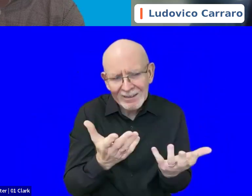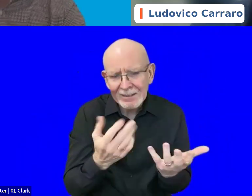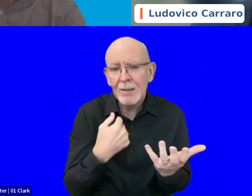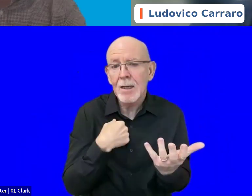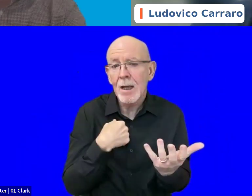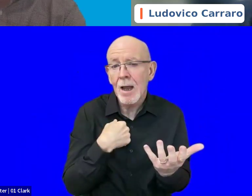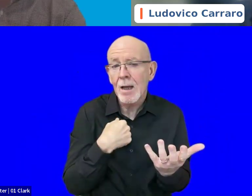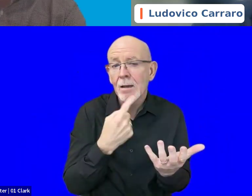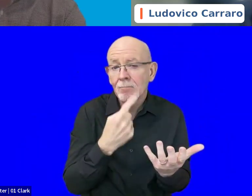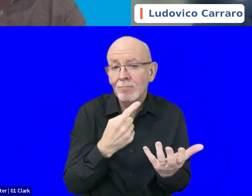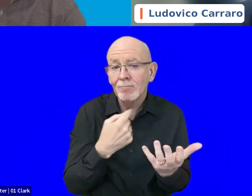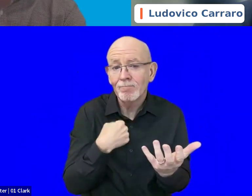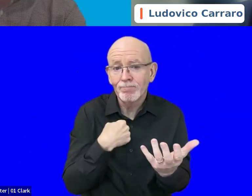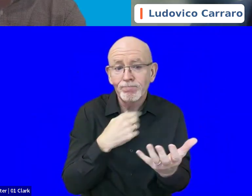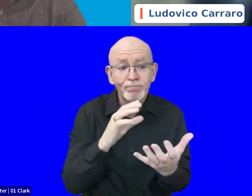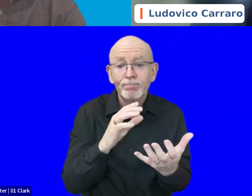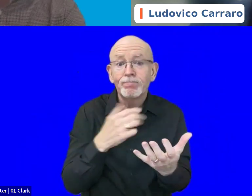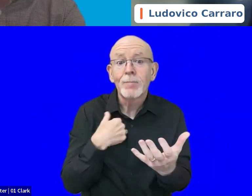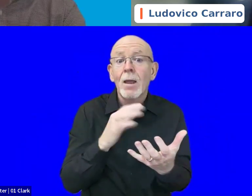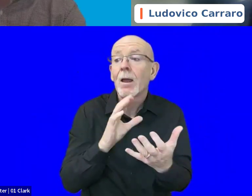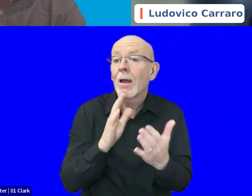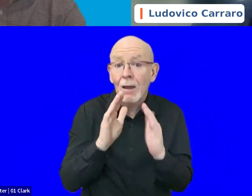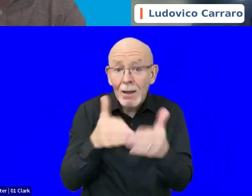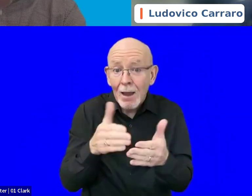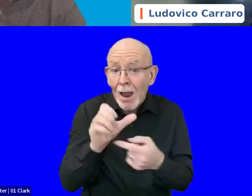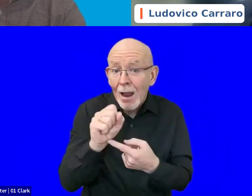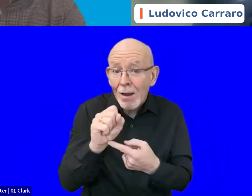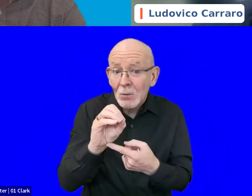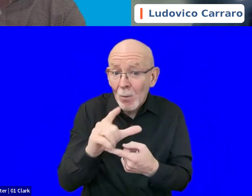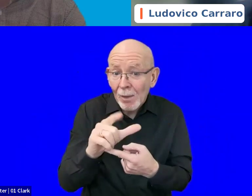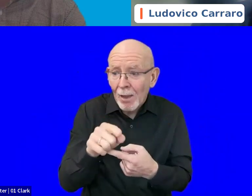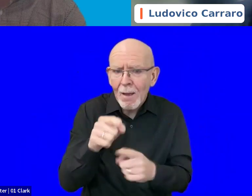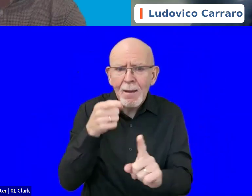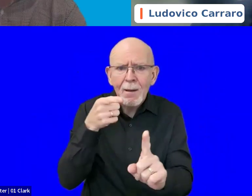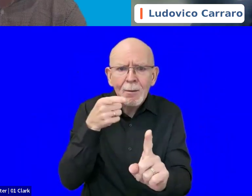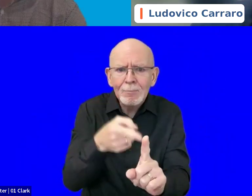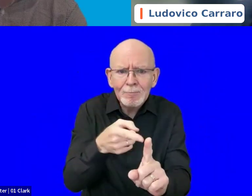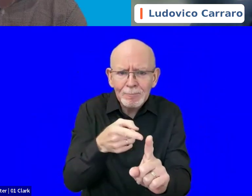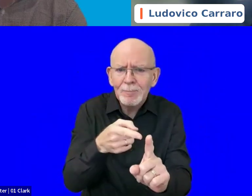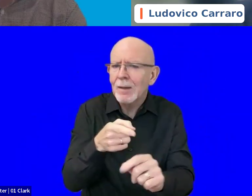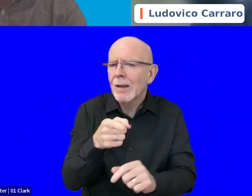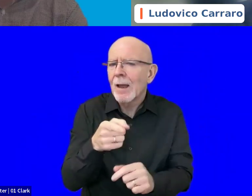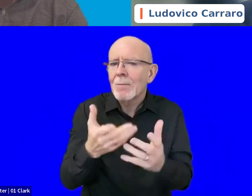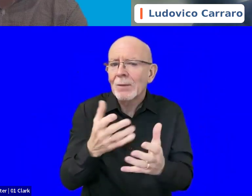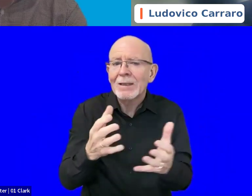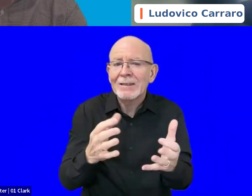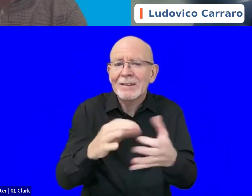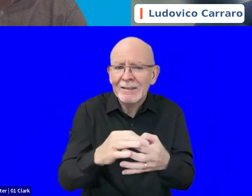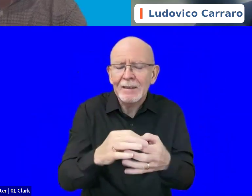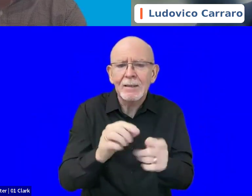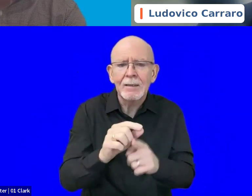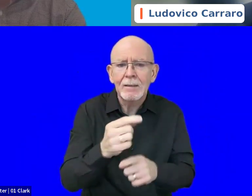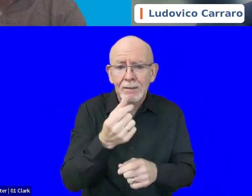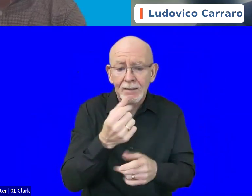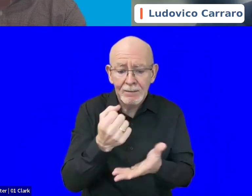cash support and the modification of the design of this support. But by